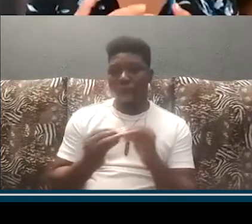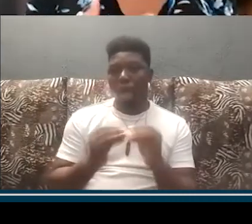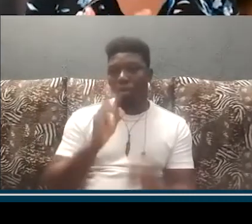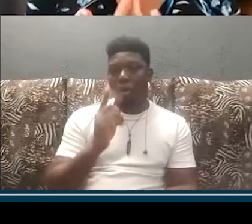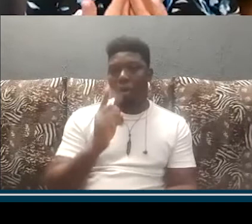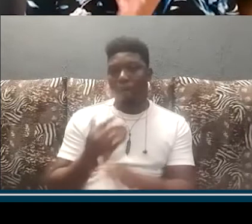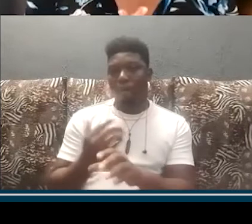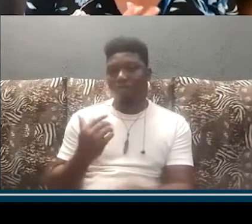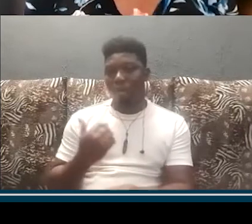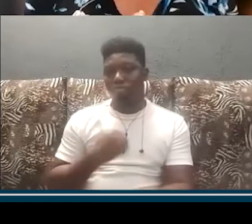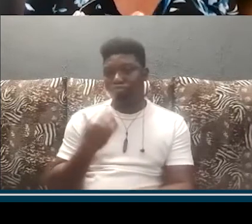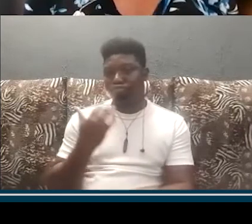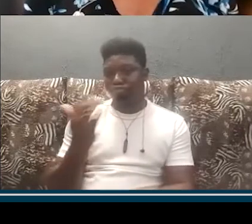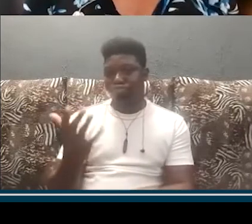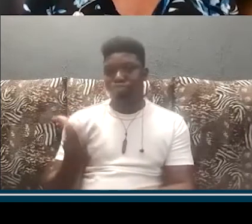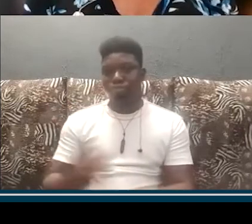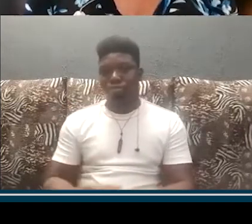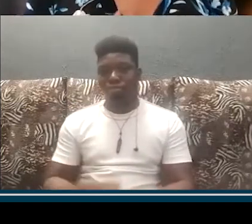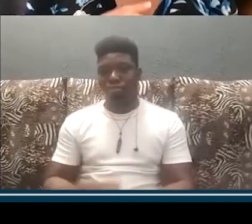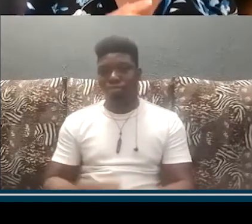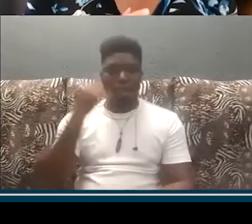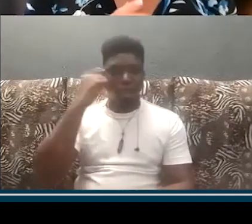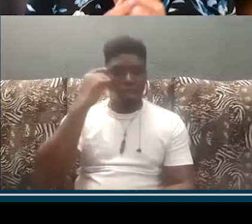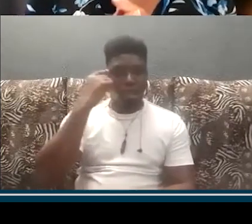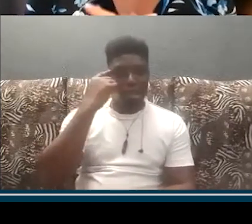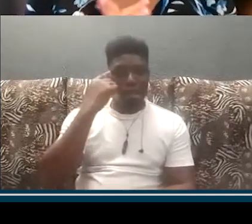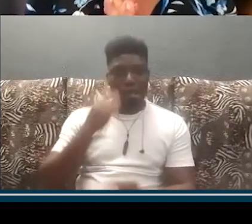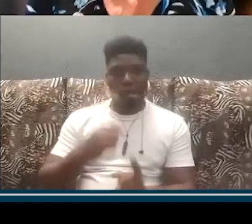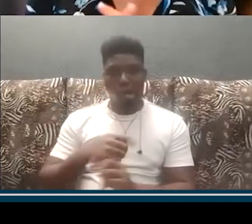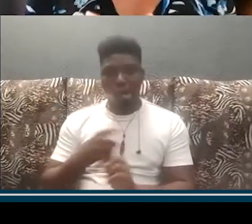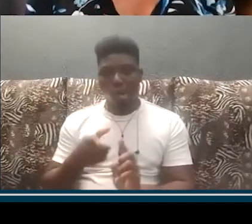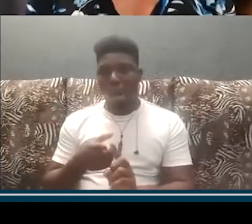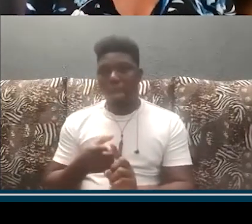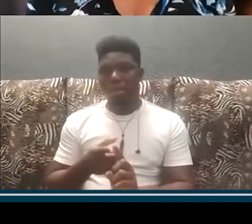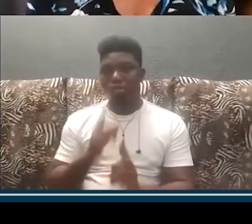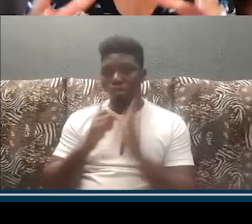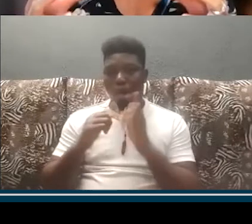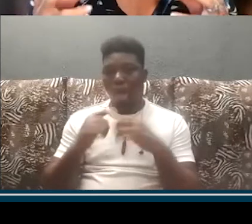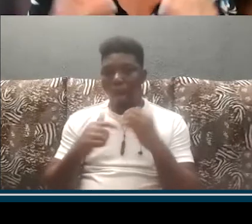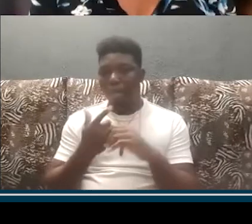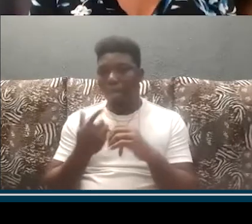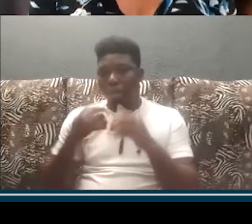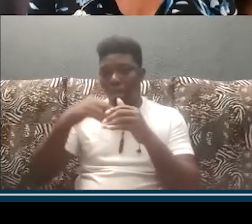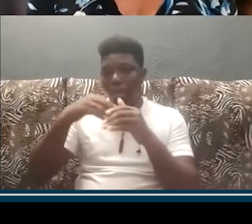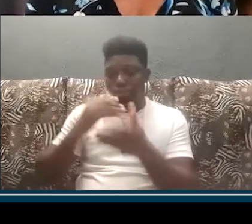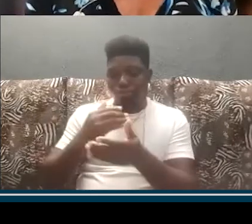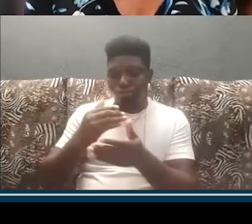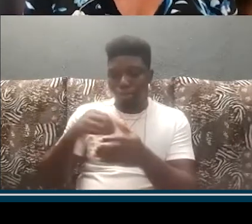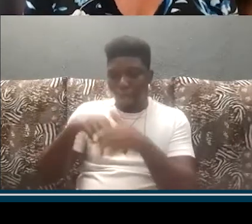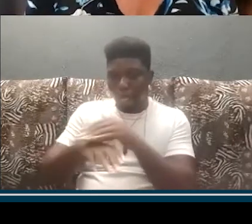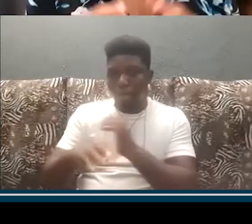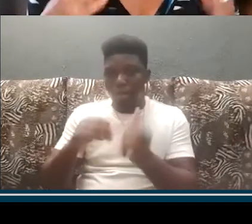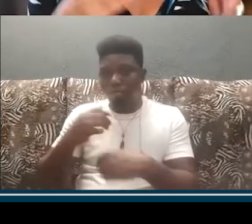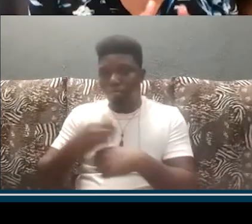I think it also, when you're talking about accessibility, it's like making the improvements where you are as well. Like when Kit had a